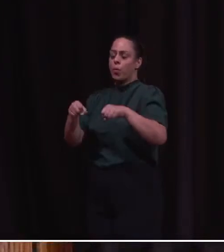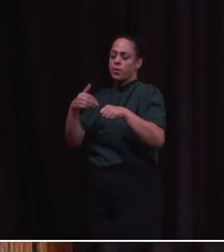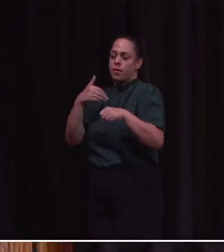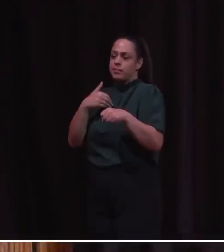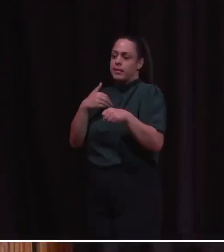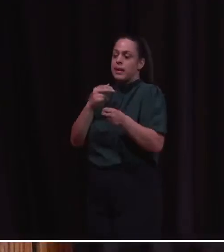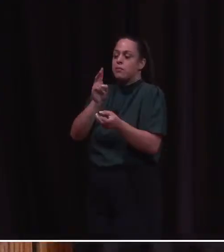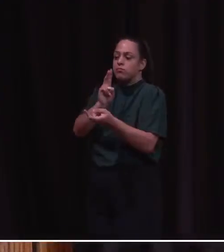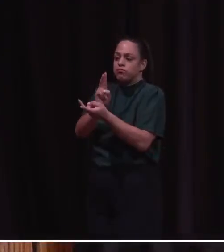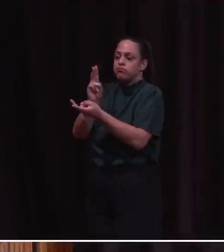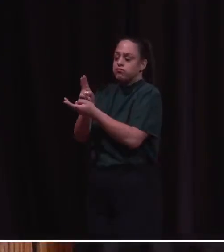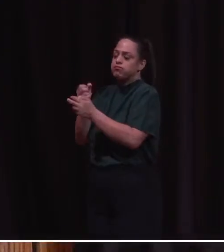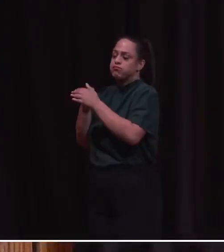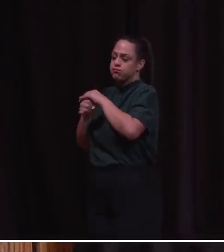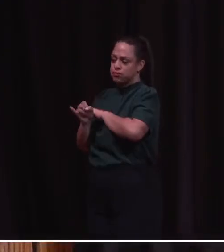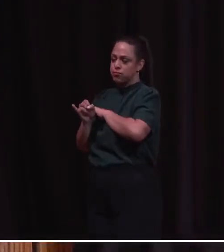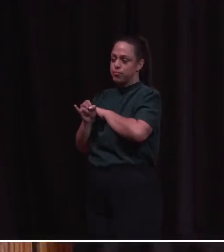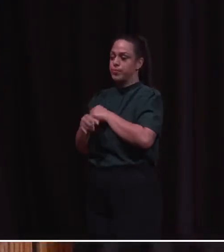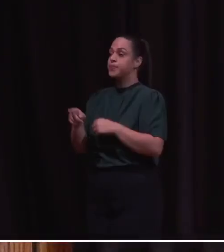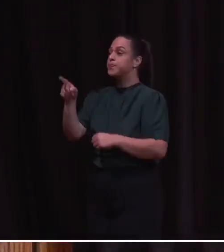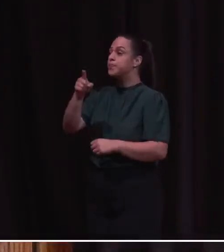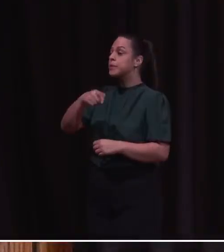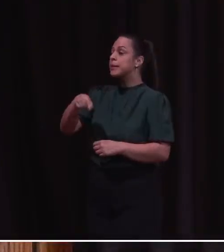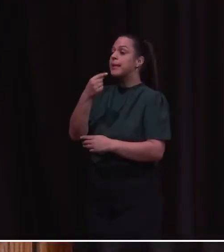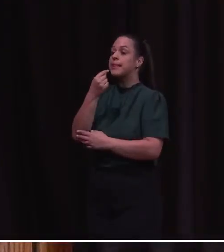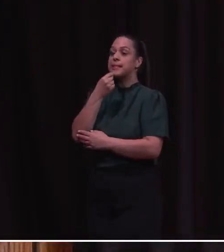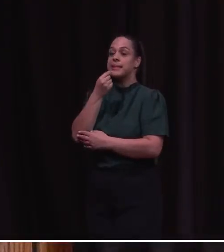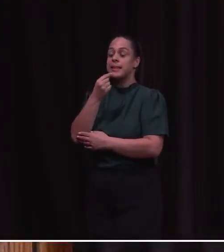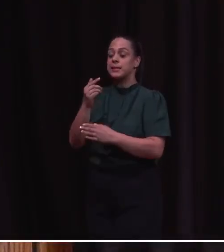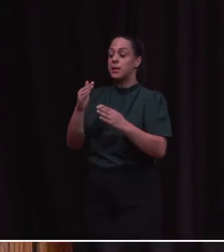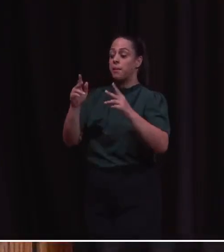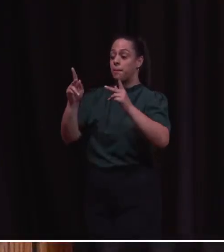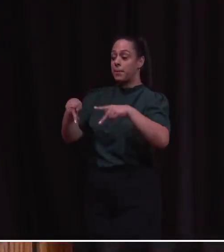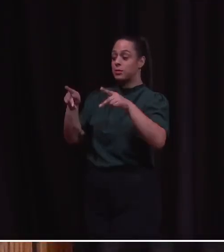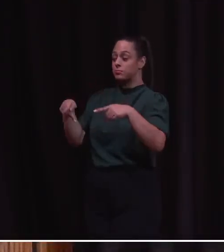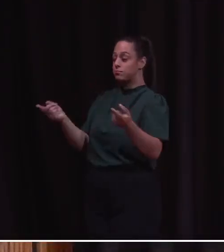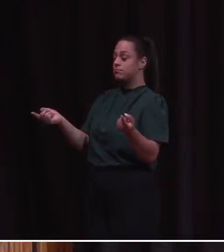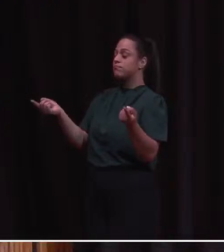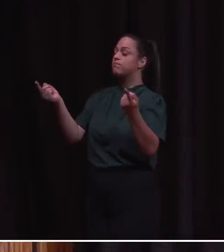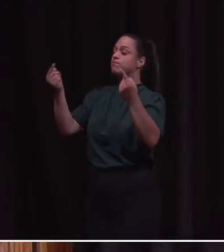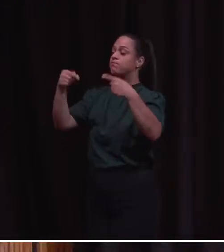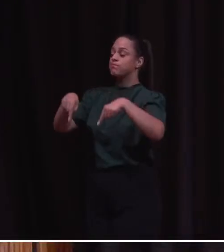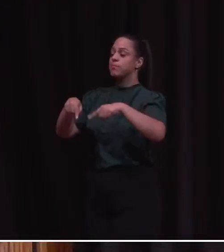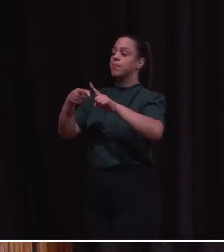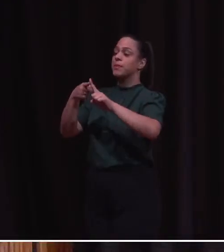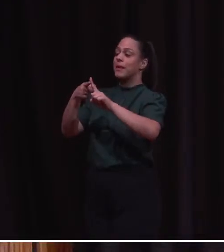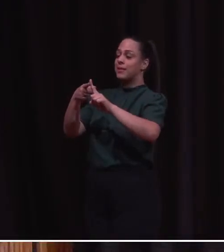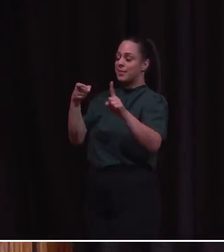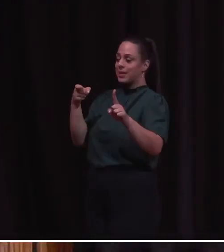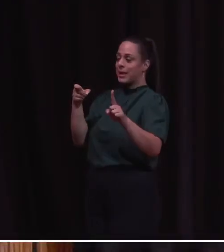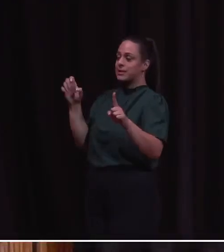history claim to have brought civilization from the West to the rest.